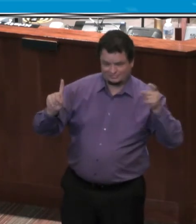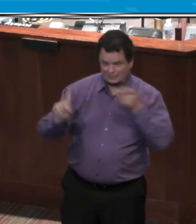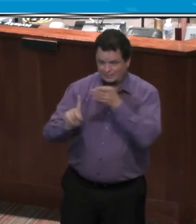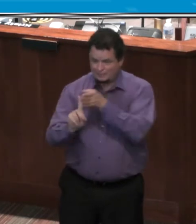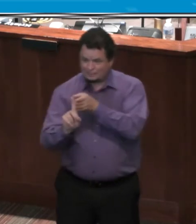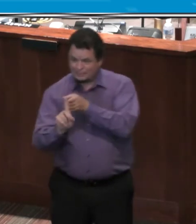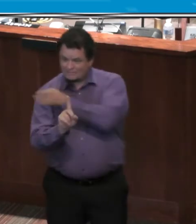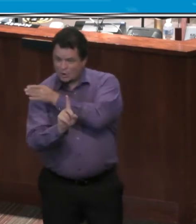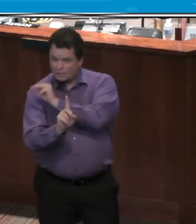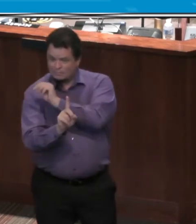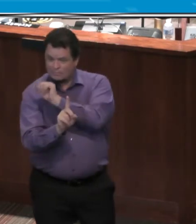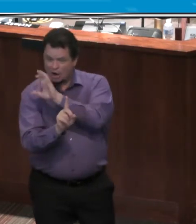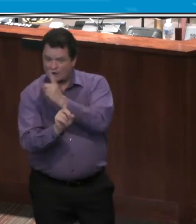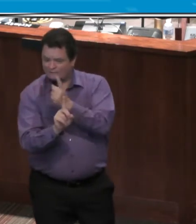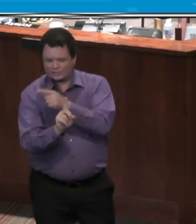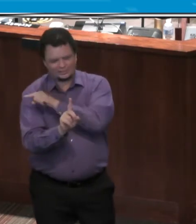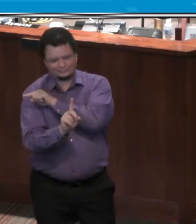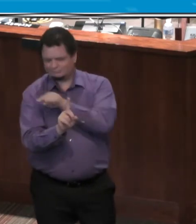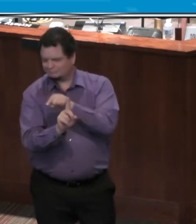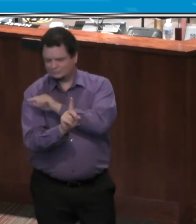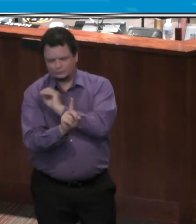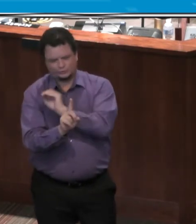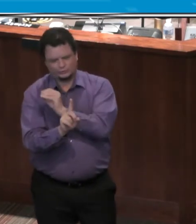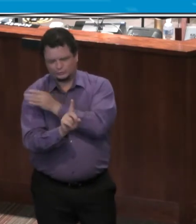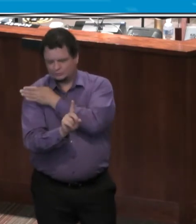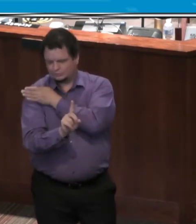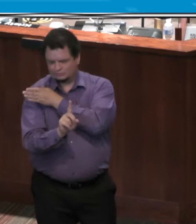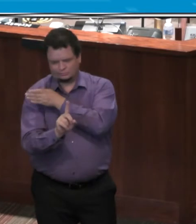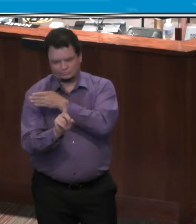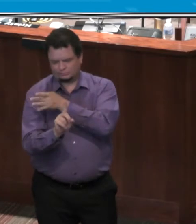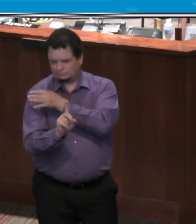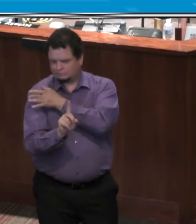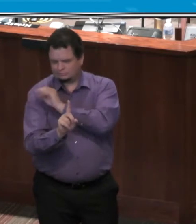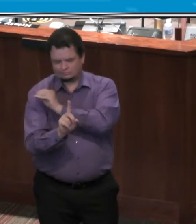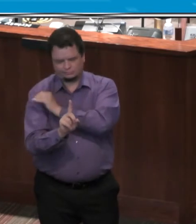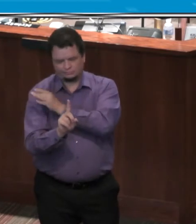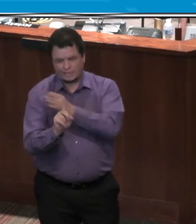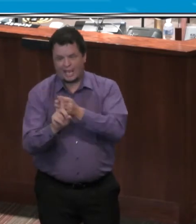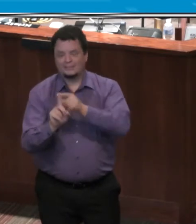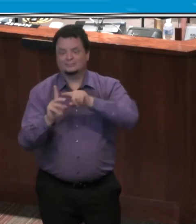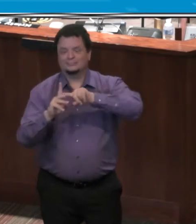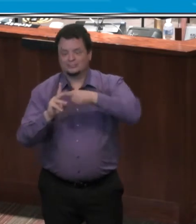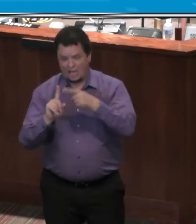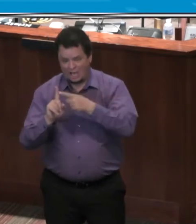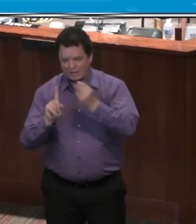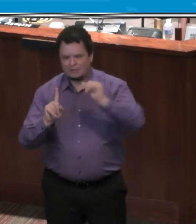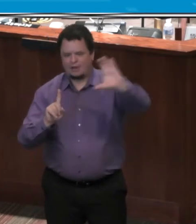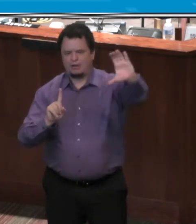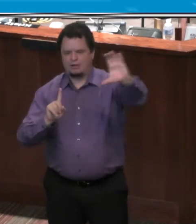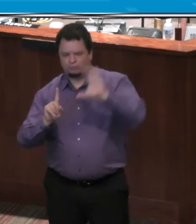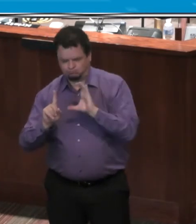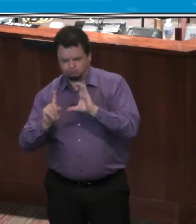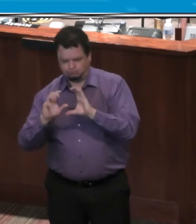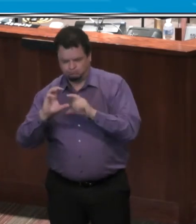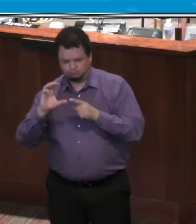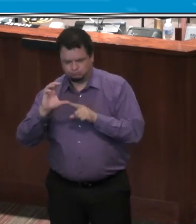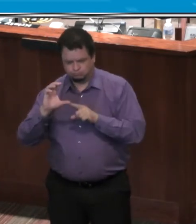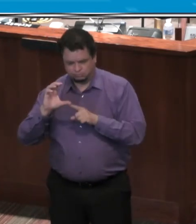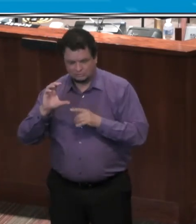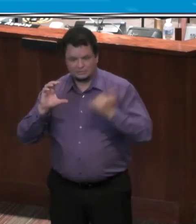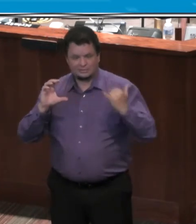El Paso County Public Health. And whereas additional CARES Act funds in the amount of